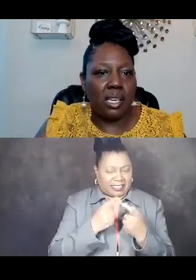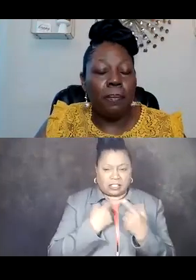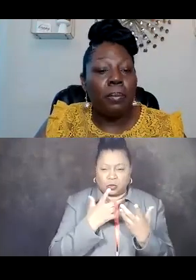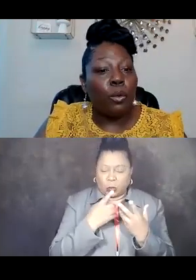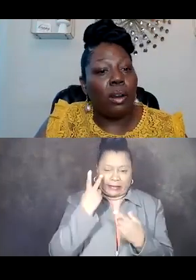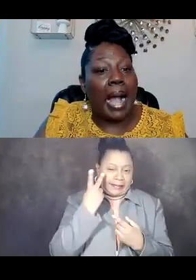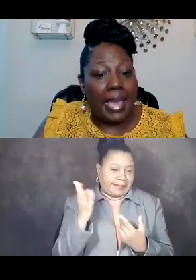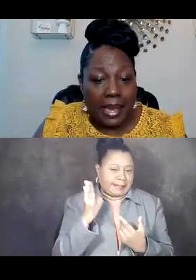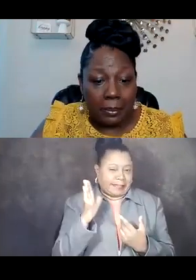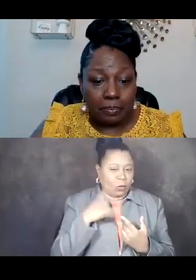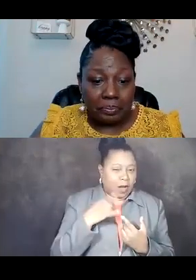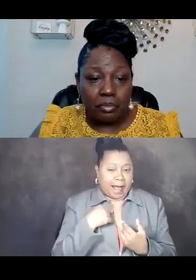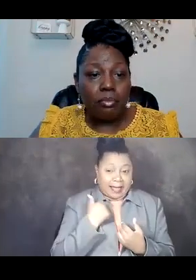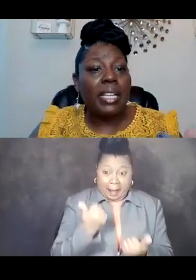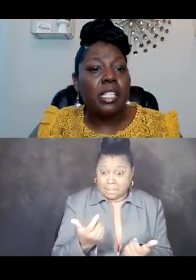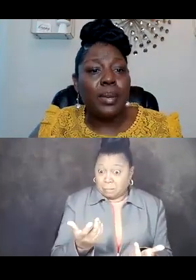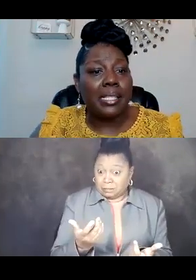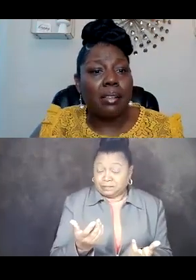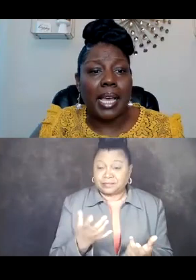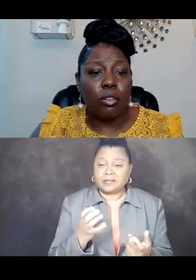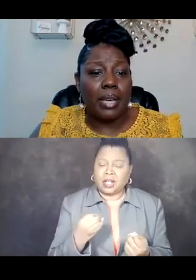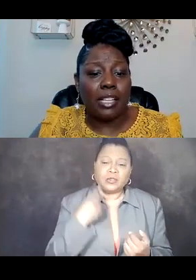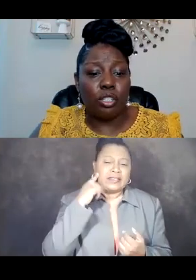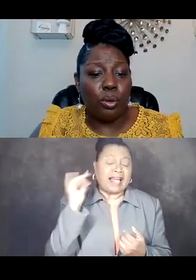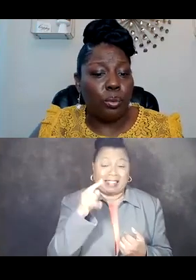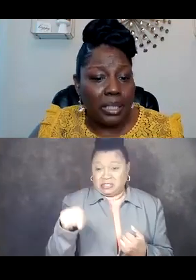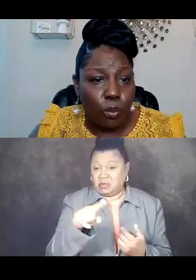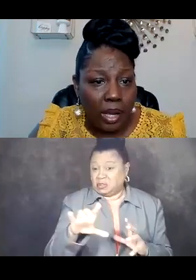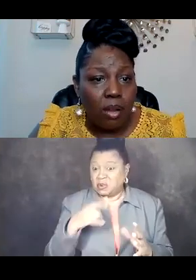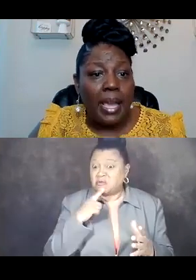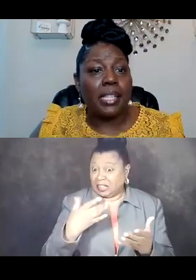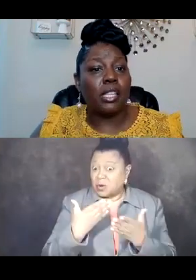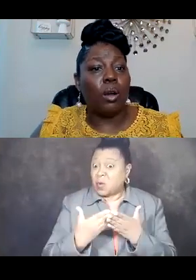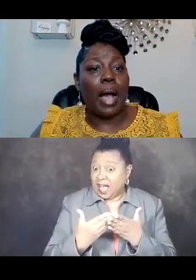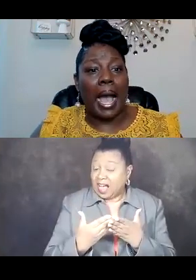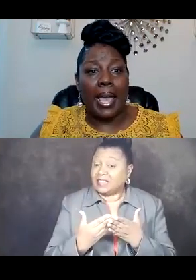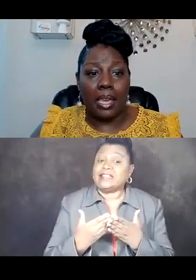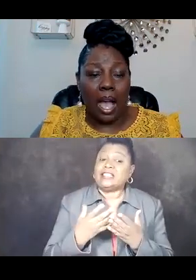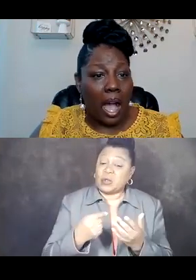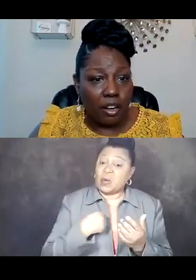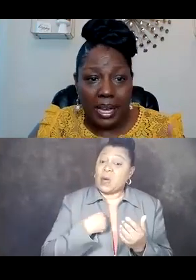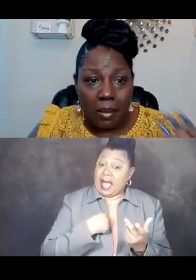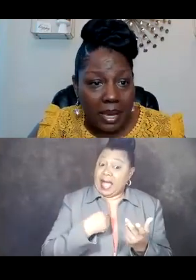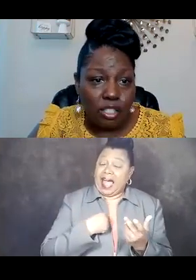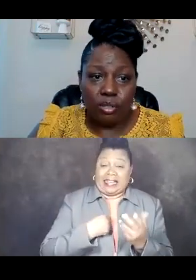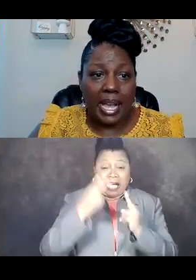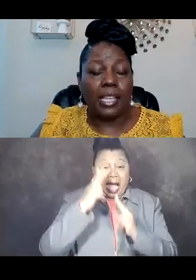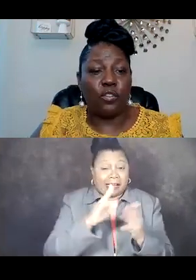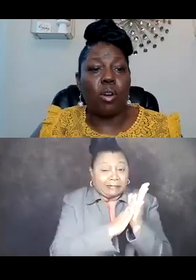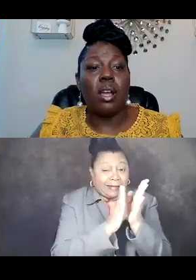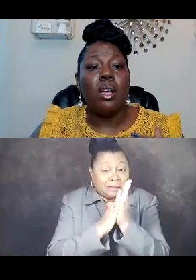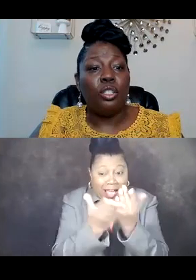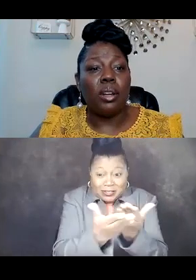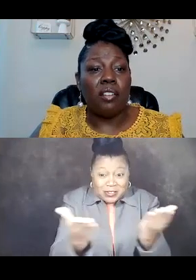of see where I am. And so it sounds like you guys are doing really well. And so I honor and commend you